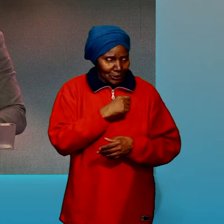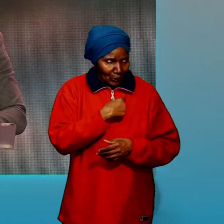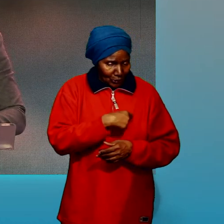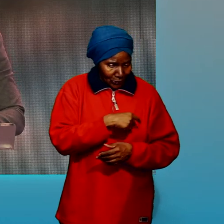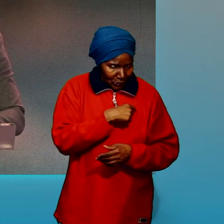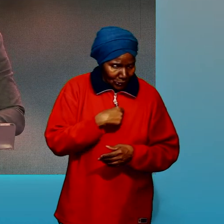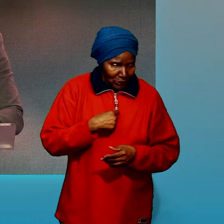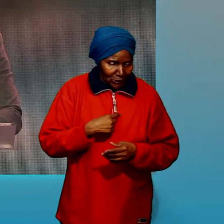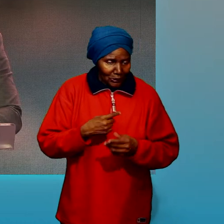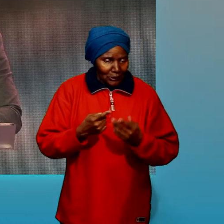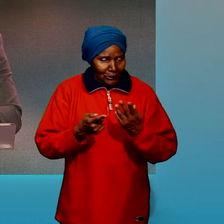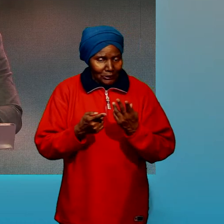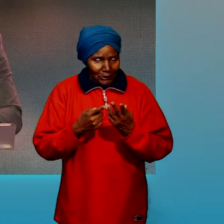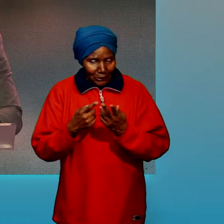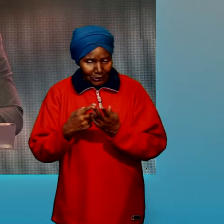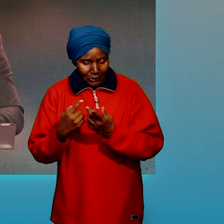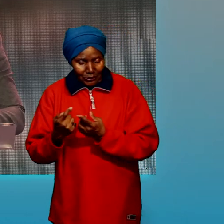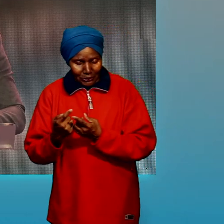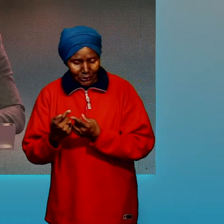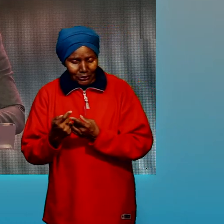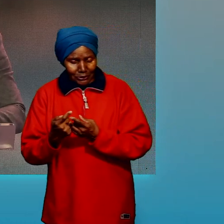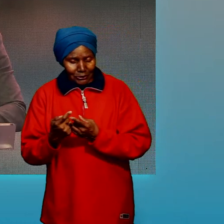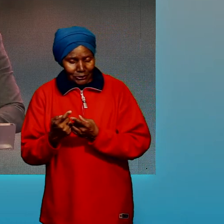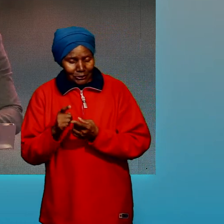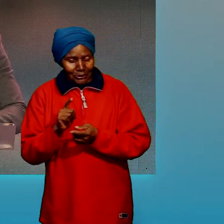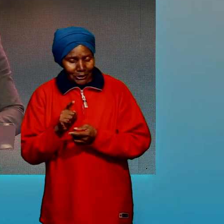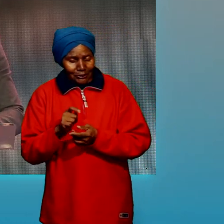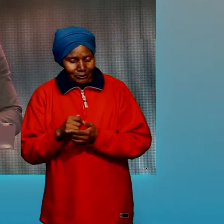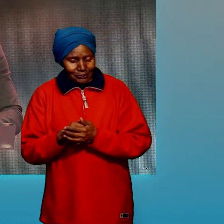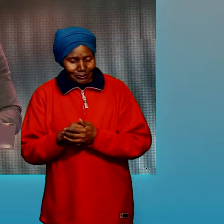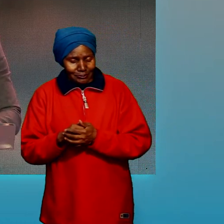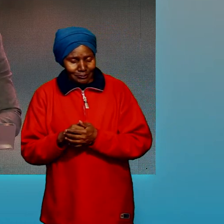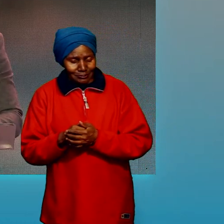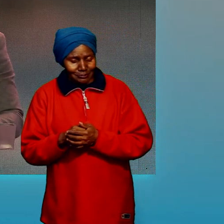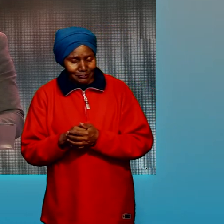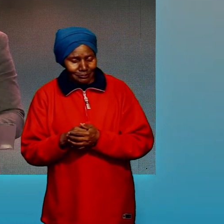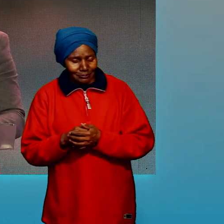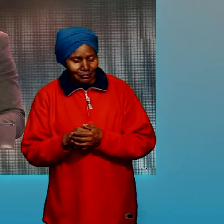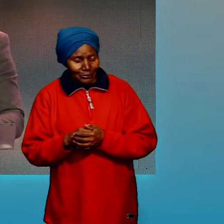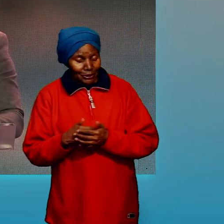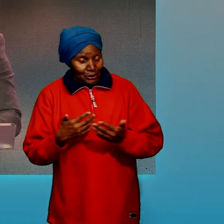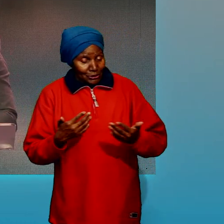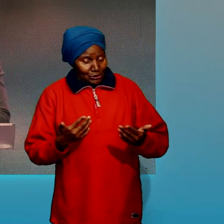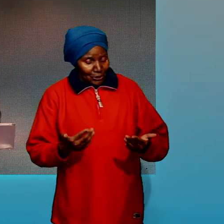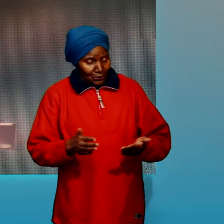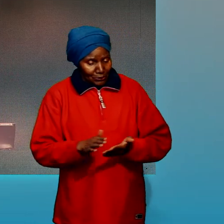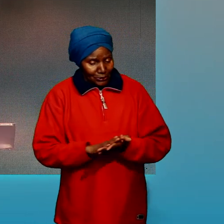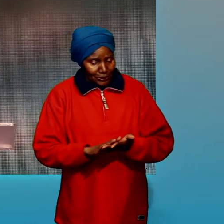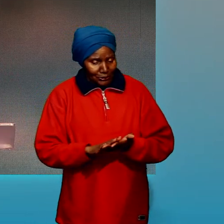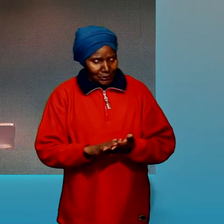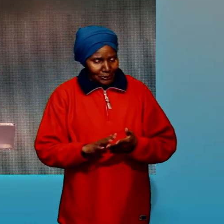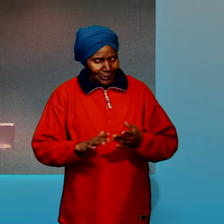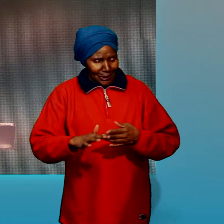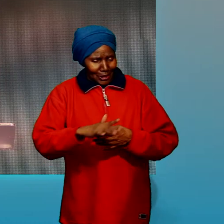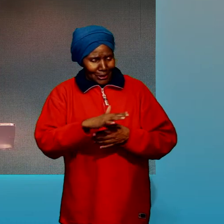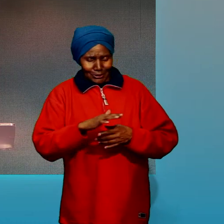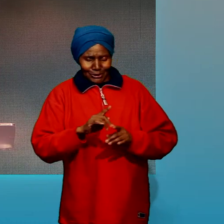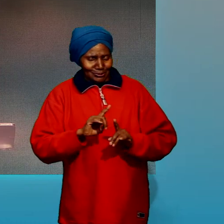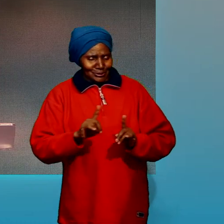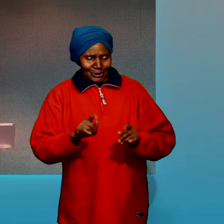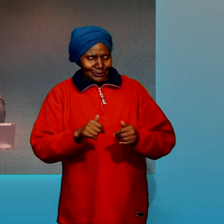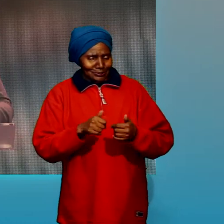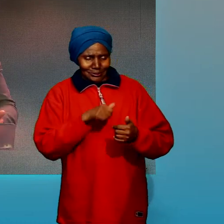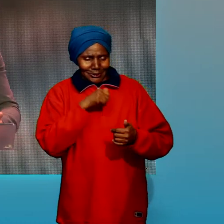the current circumstances and climate for the disciples is not encouraging or affirming. They've just left the upper